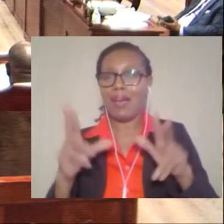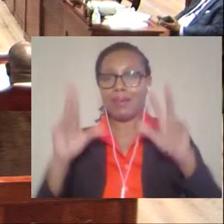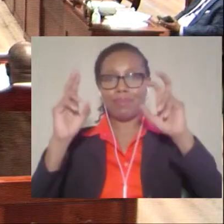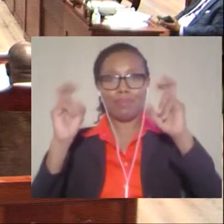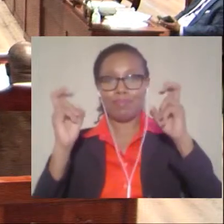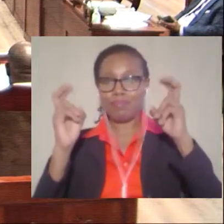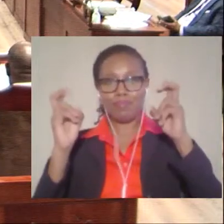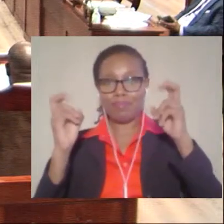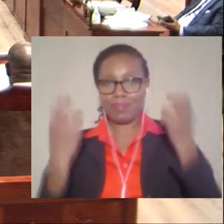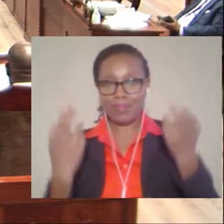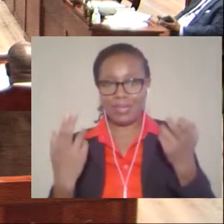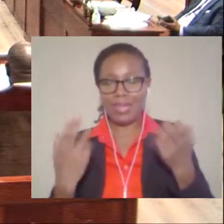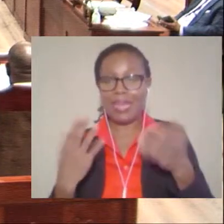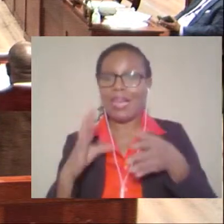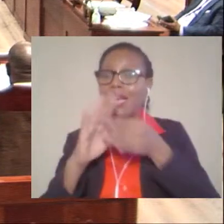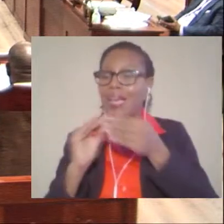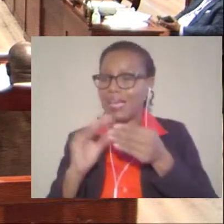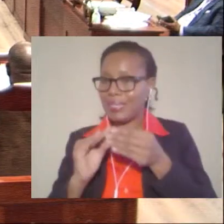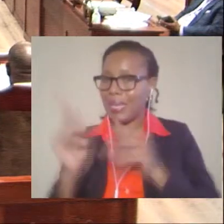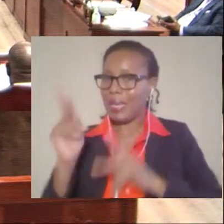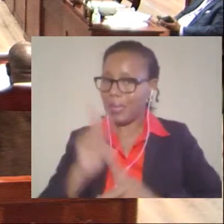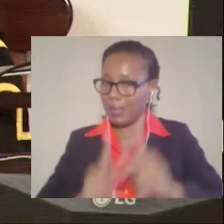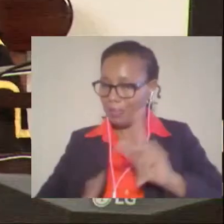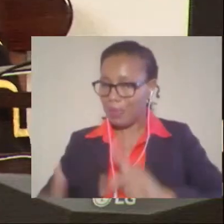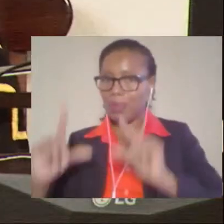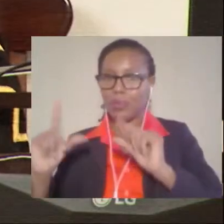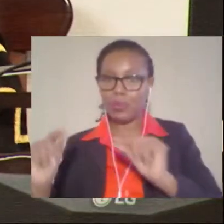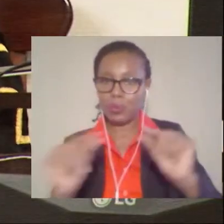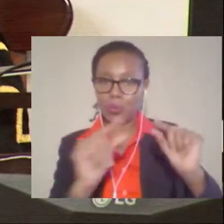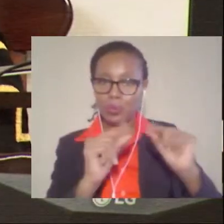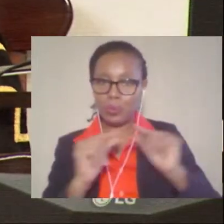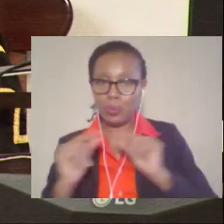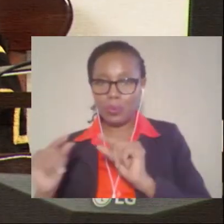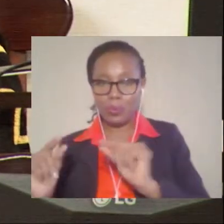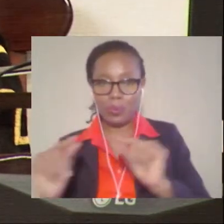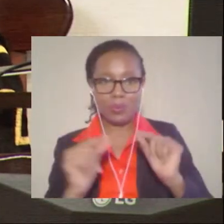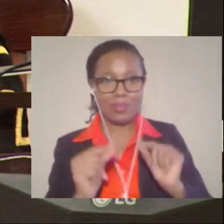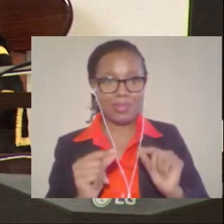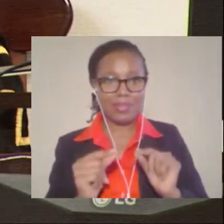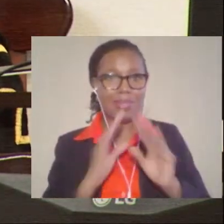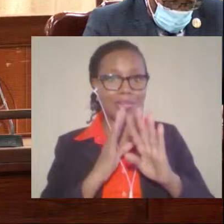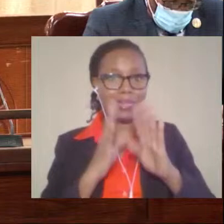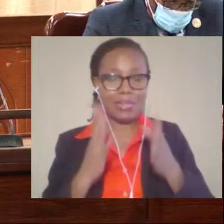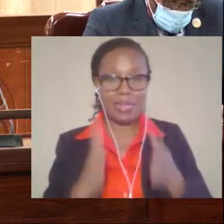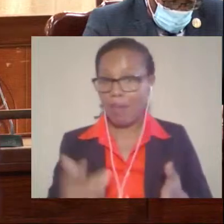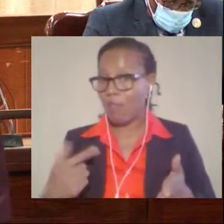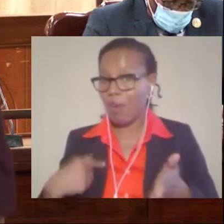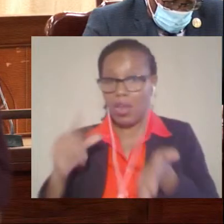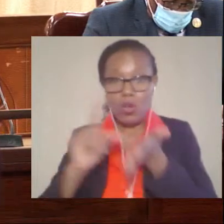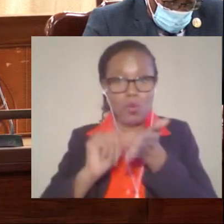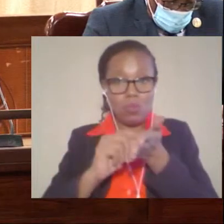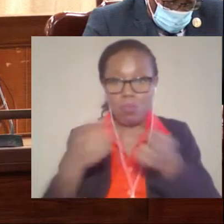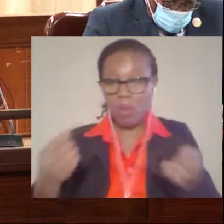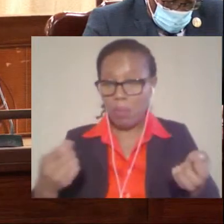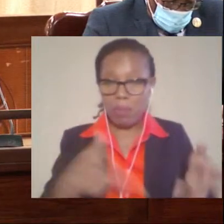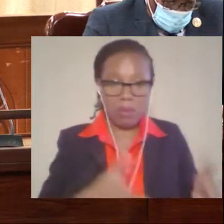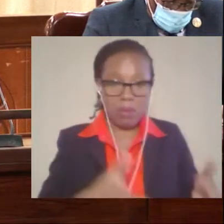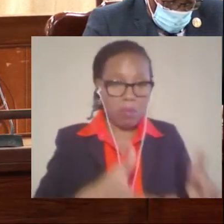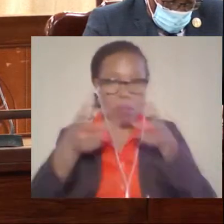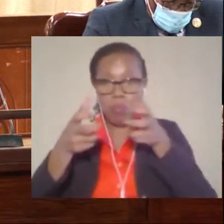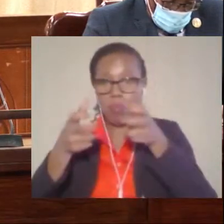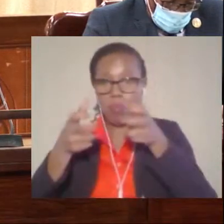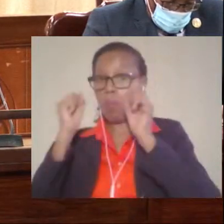the subject of public debate, Mr. Speaker. You're not quoting from any newspaper, I am not any quoting article. From any newspaper. I am not quoting from